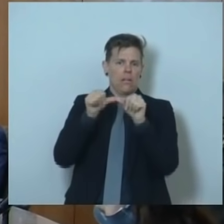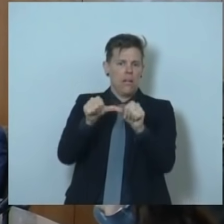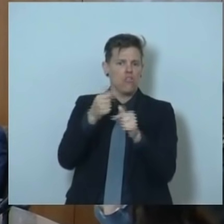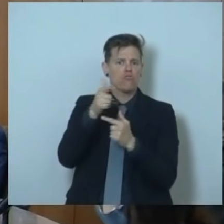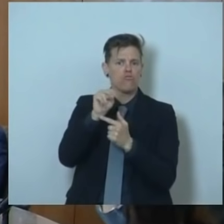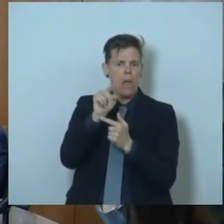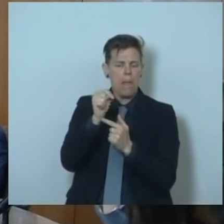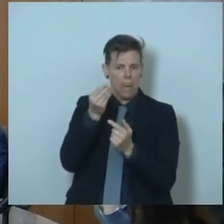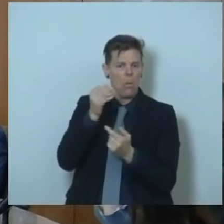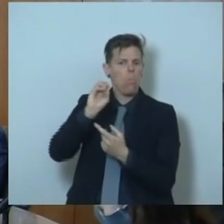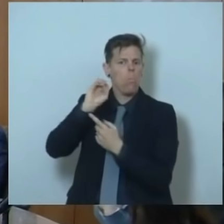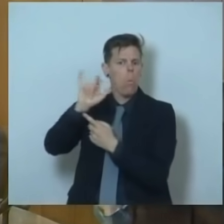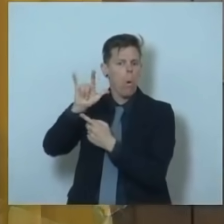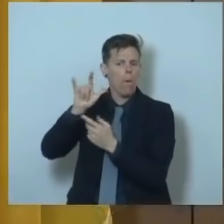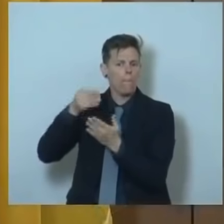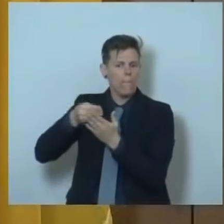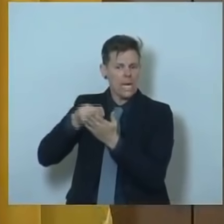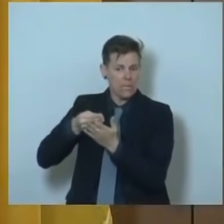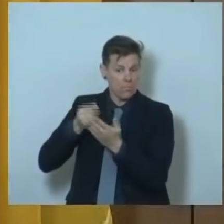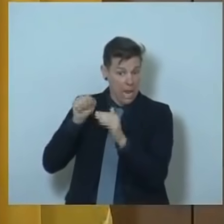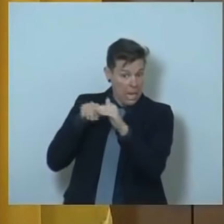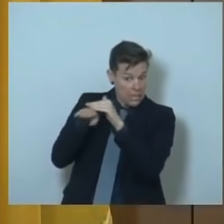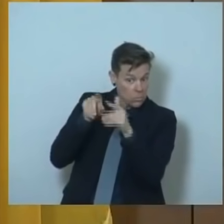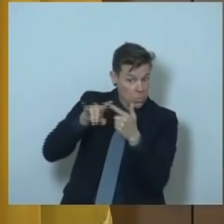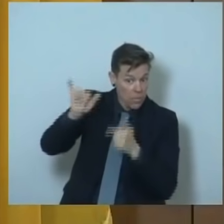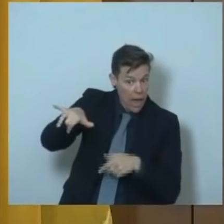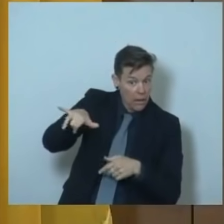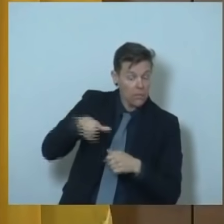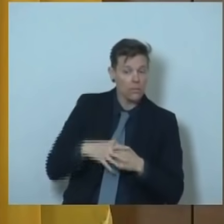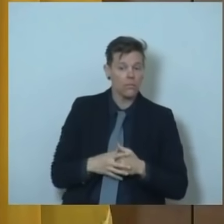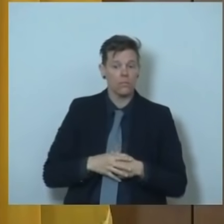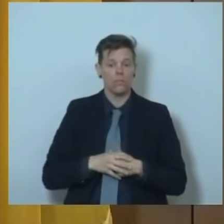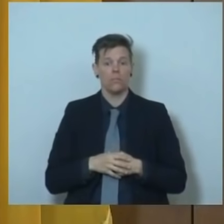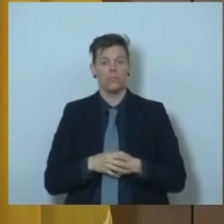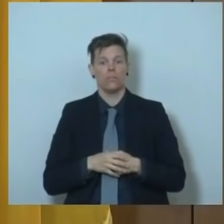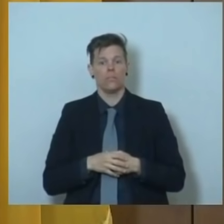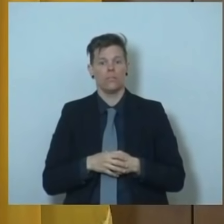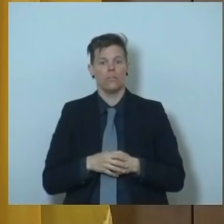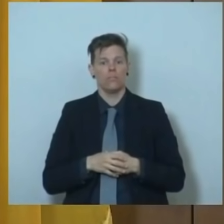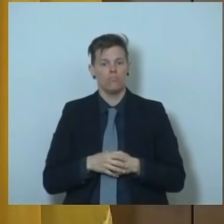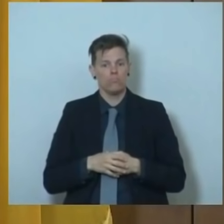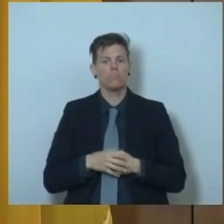the budget. Thank you. Thank you for the question. And so I've been